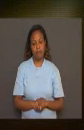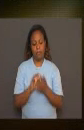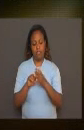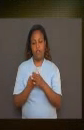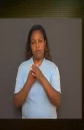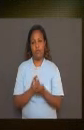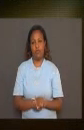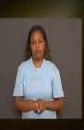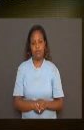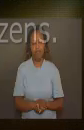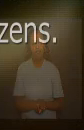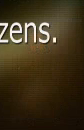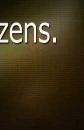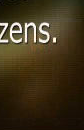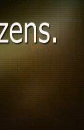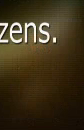Begin.